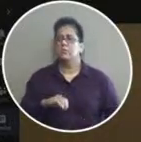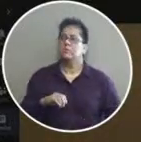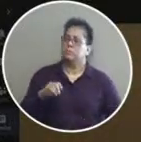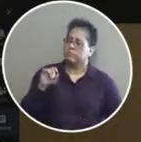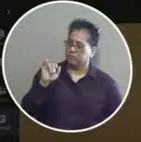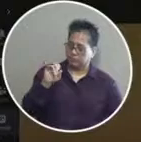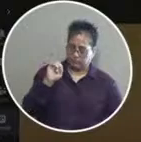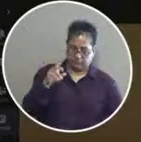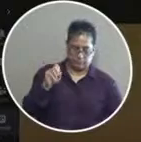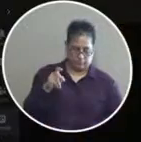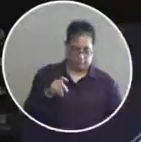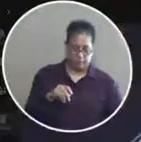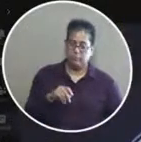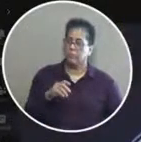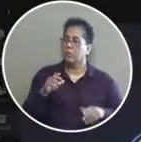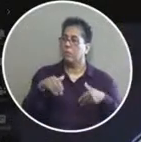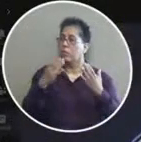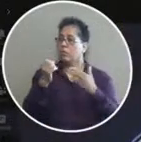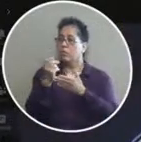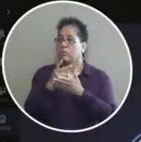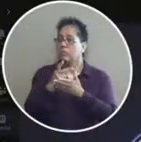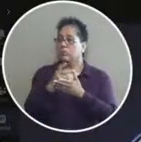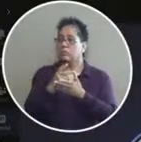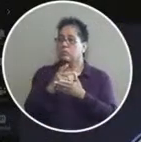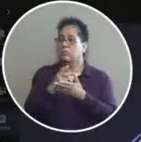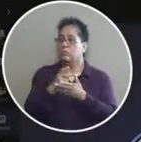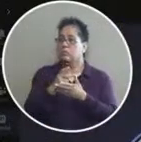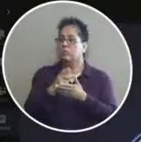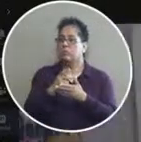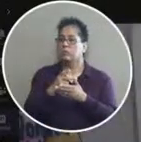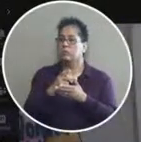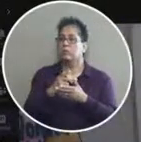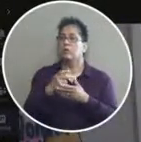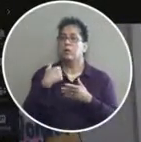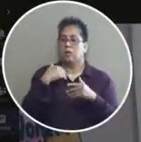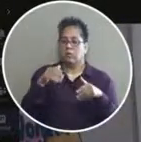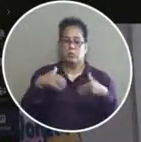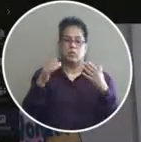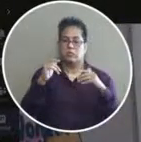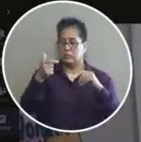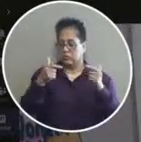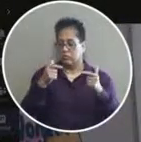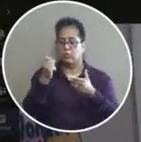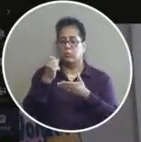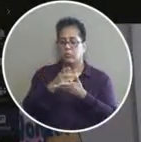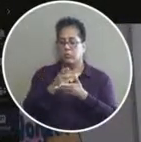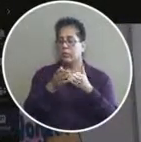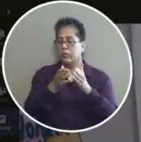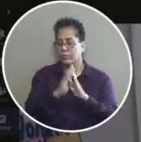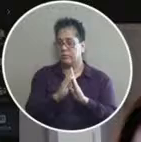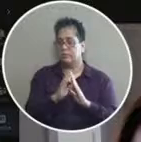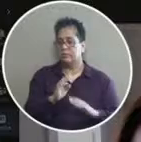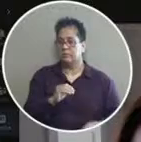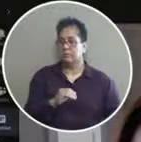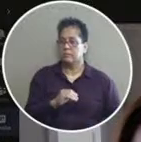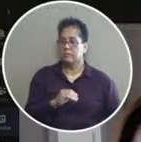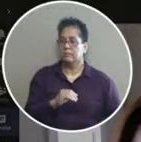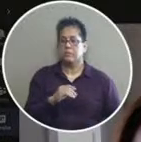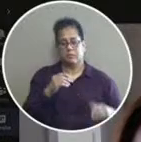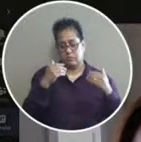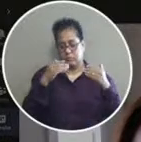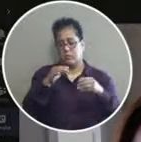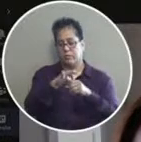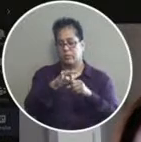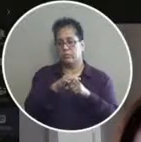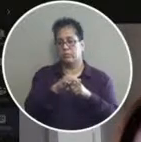Okay. Is there a motion to approve? Yes, Mayor, we do have a motion and a second to approve the requested action. All right, let's